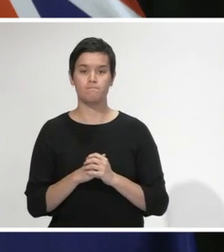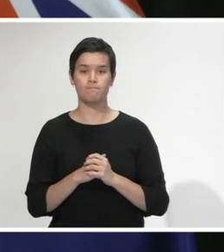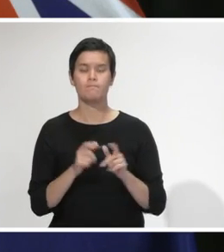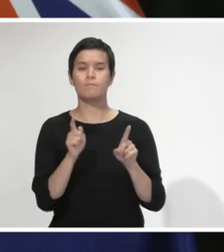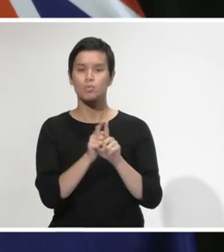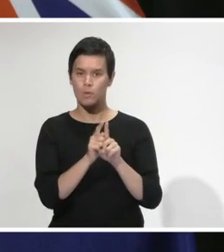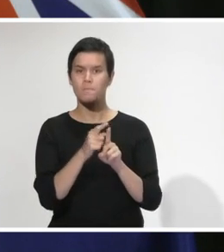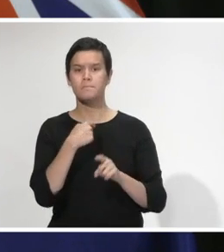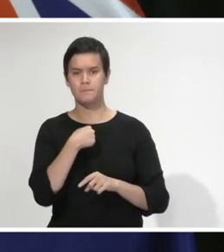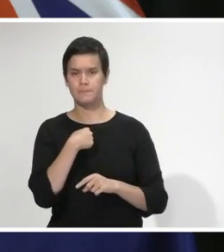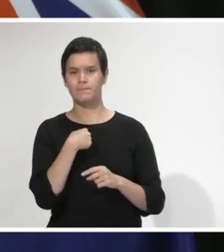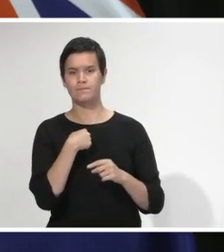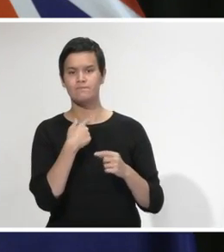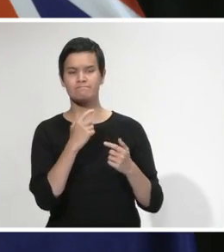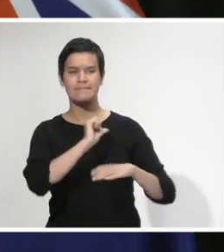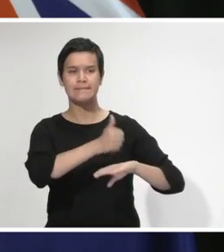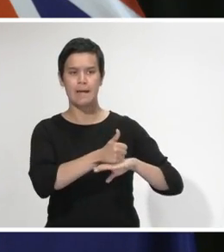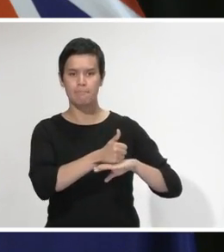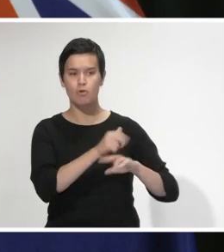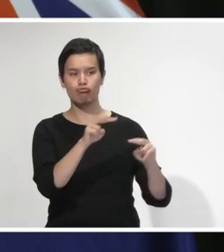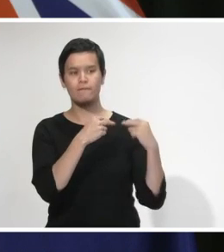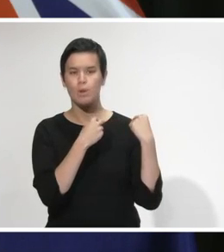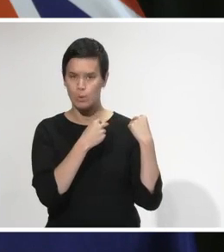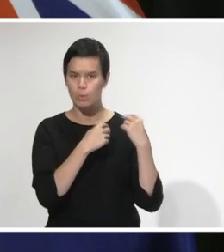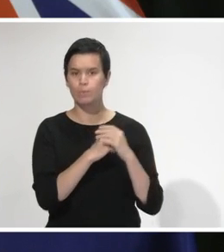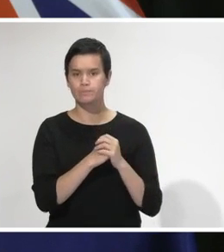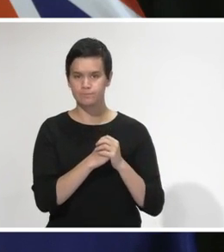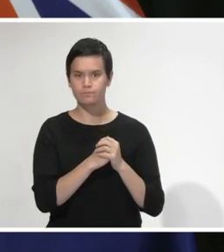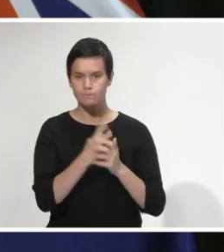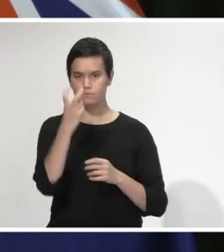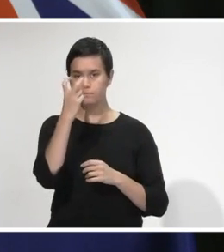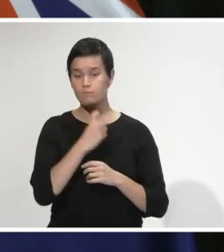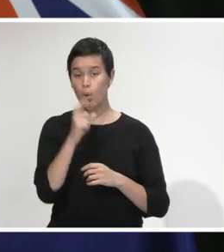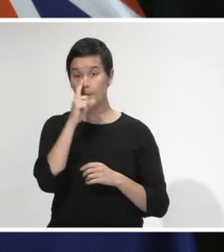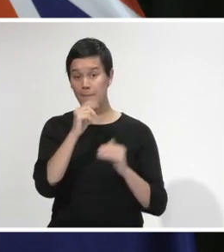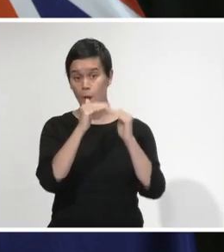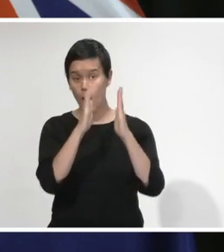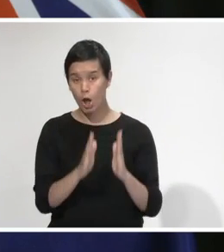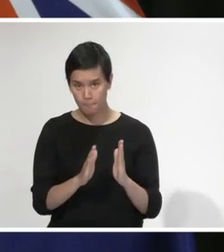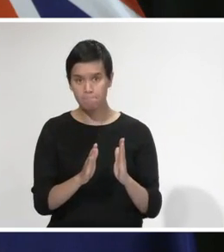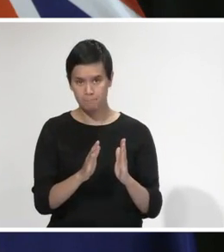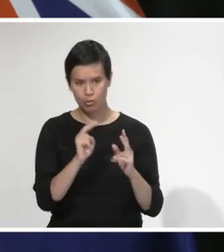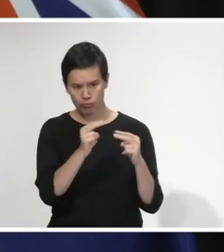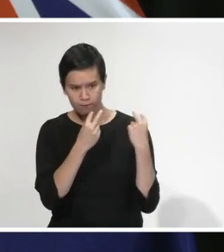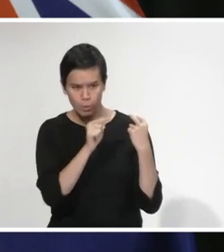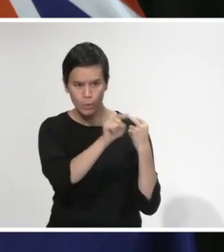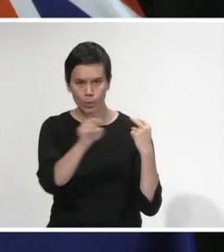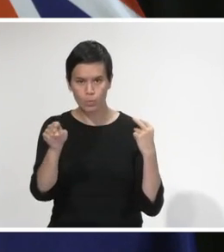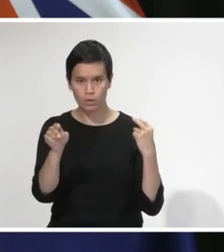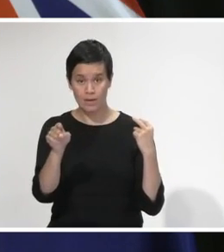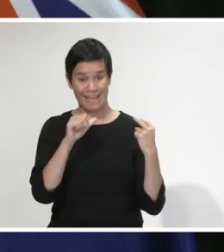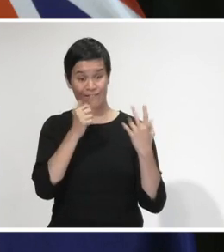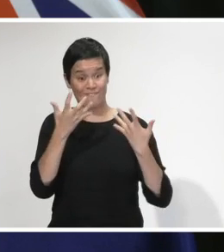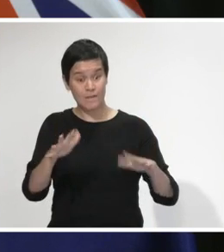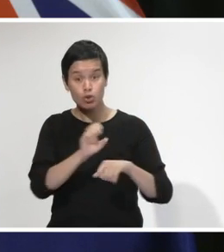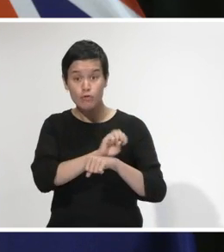commission a review of the rest home facilities, or the aged residential care facilities, where we have had cases, because